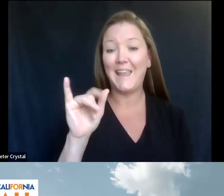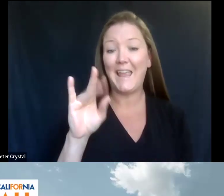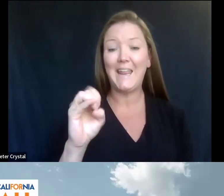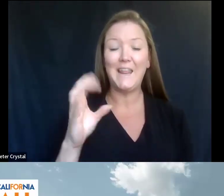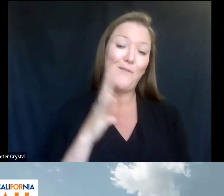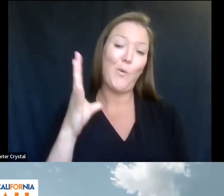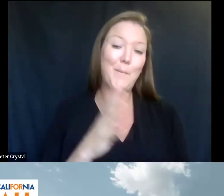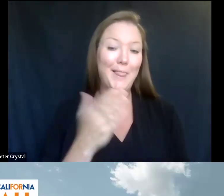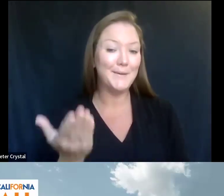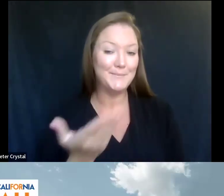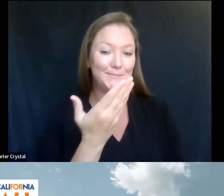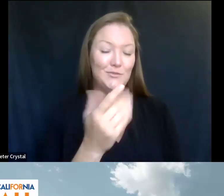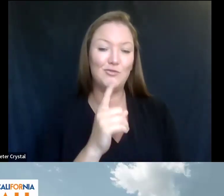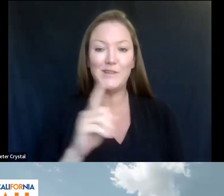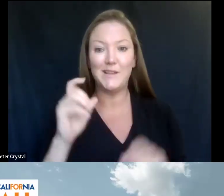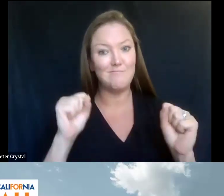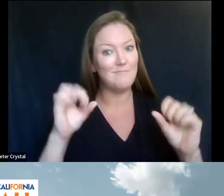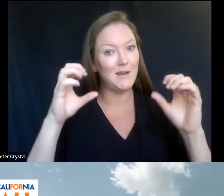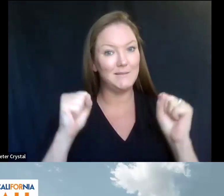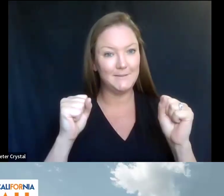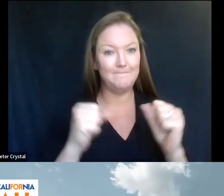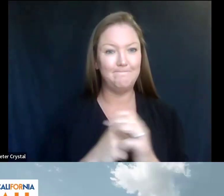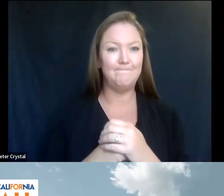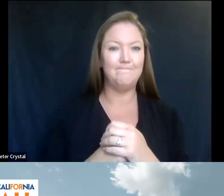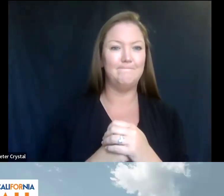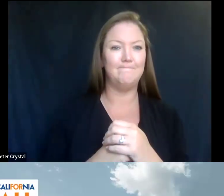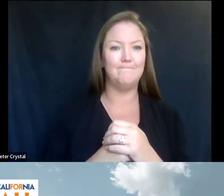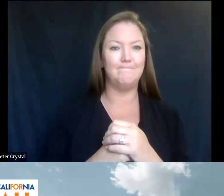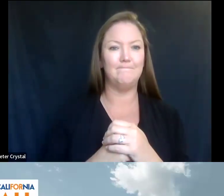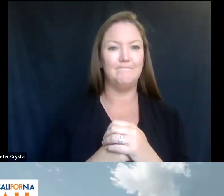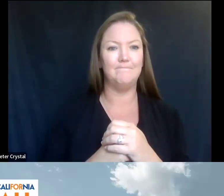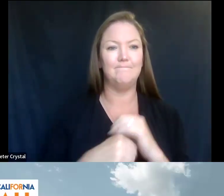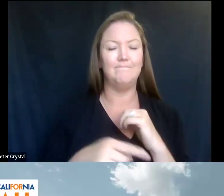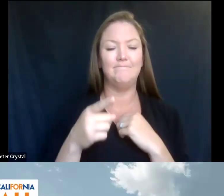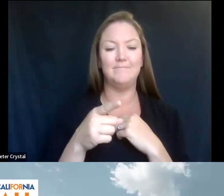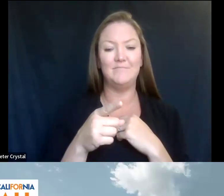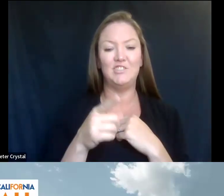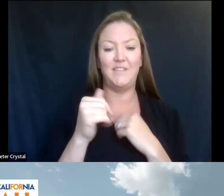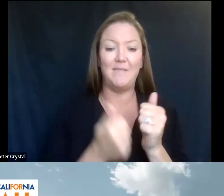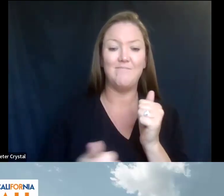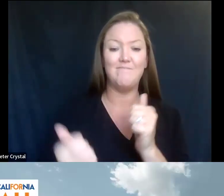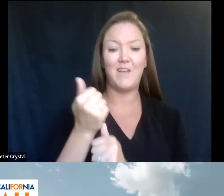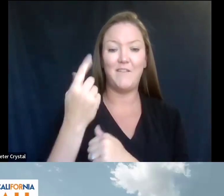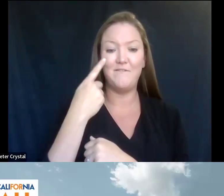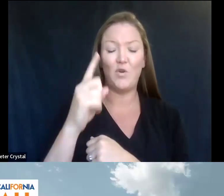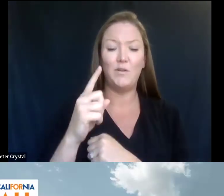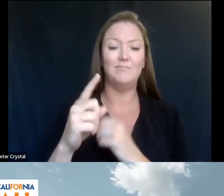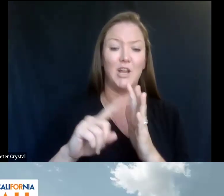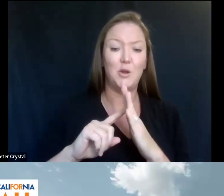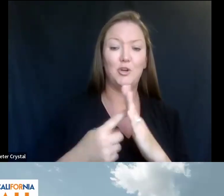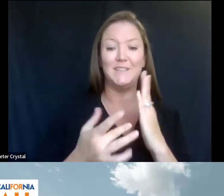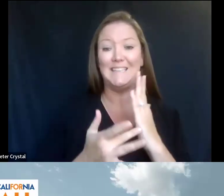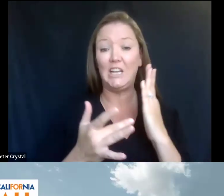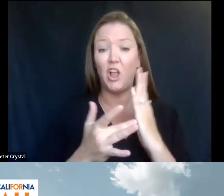folks. She is incredible. She has been our interim head of emerging technology governance, and none of the work